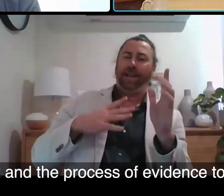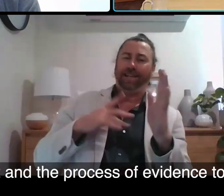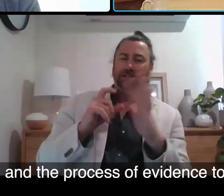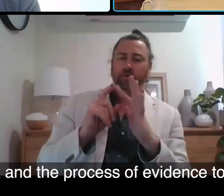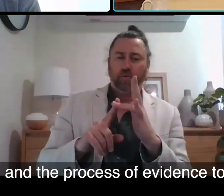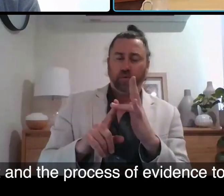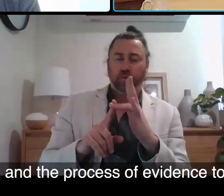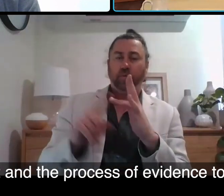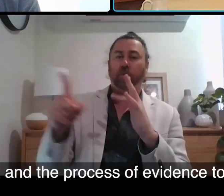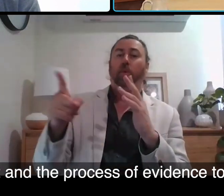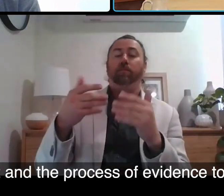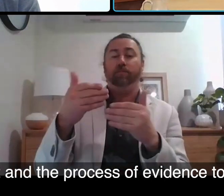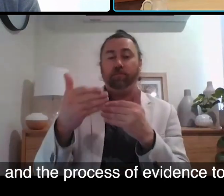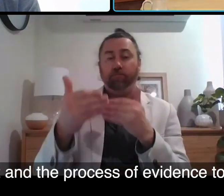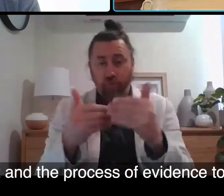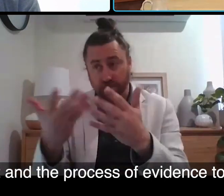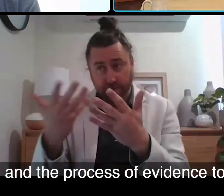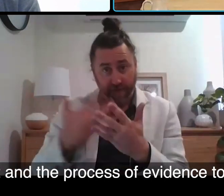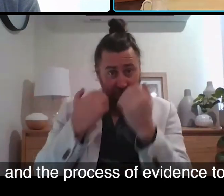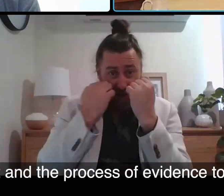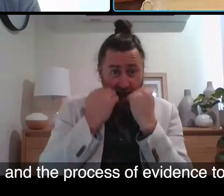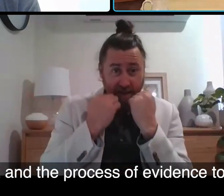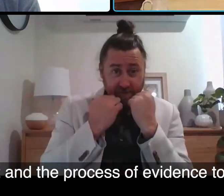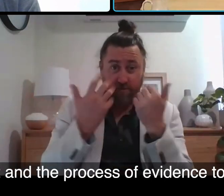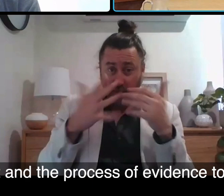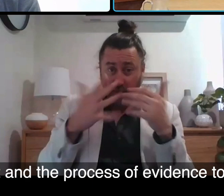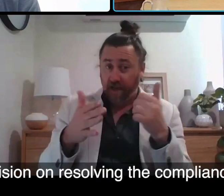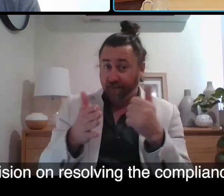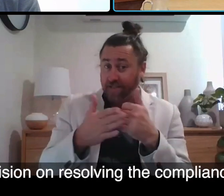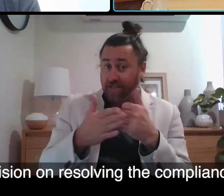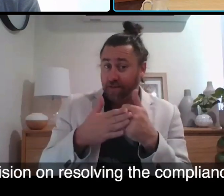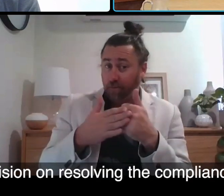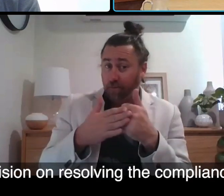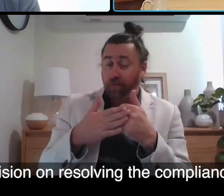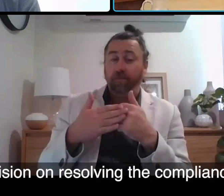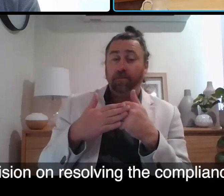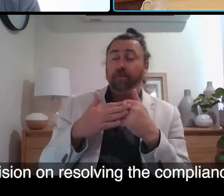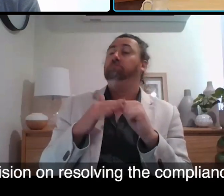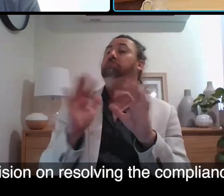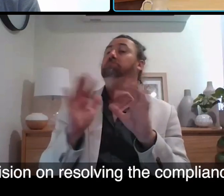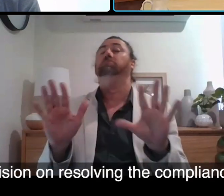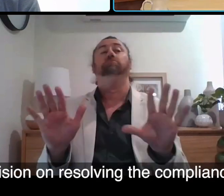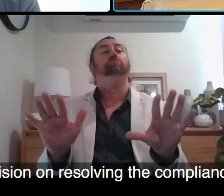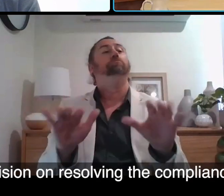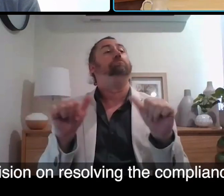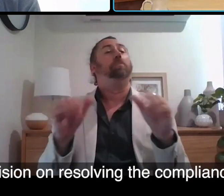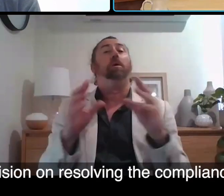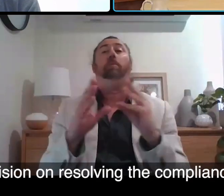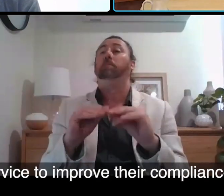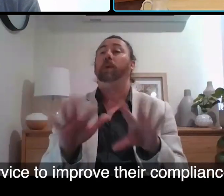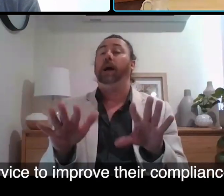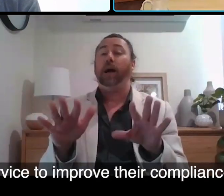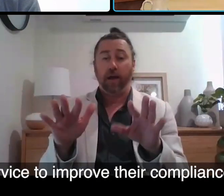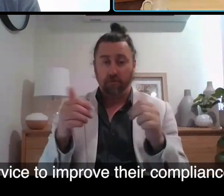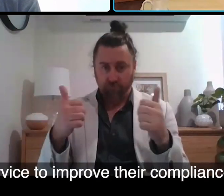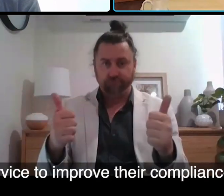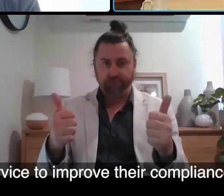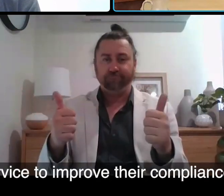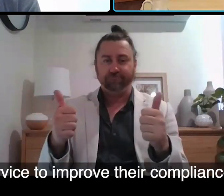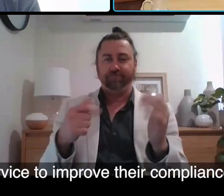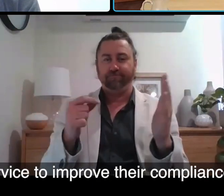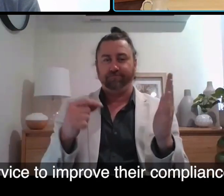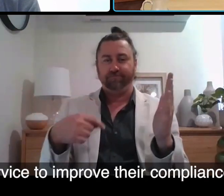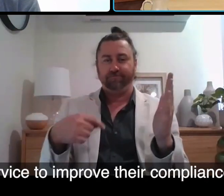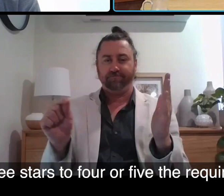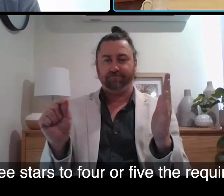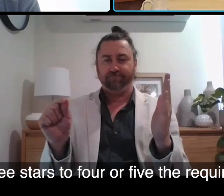and the process of evidence to to make a decision on resolving the compliance. For a service to improve